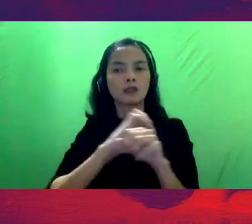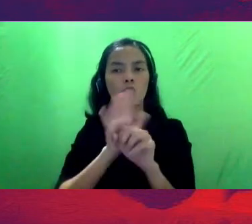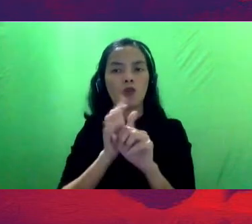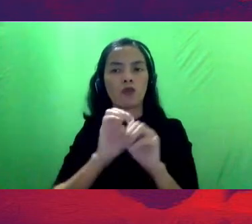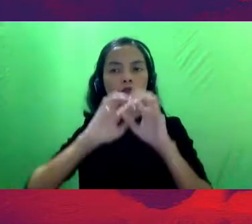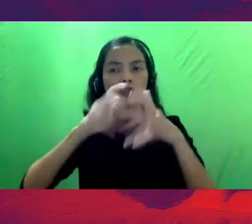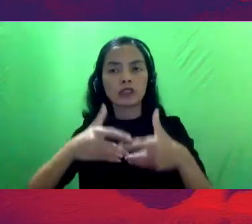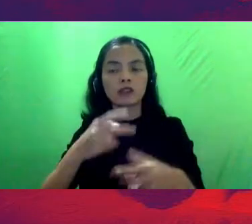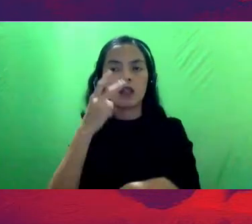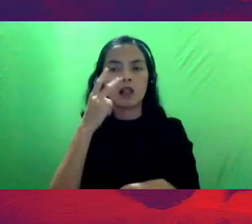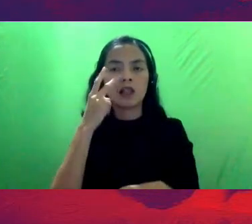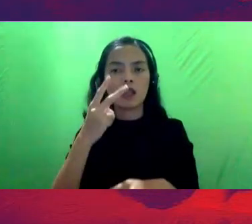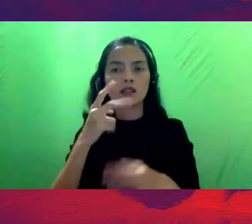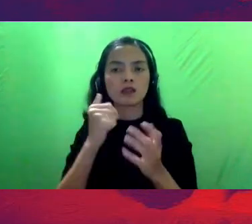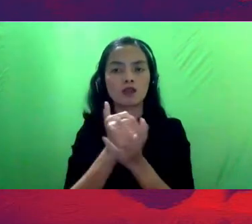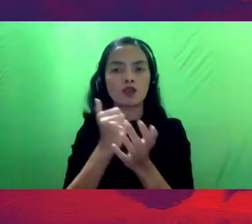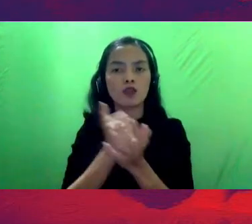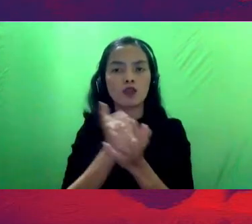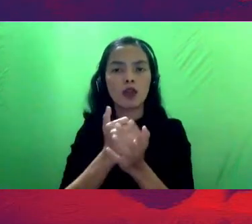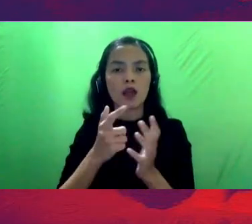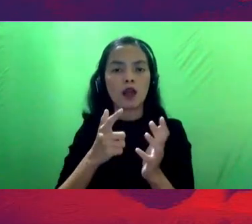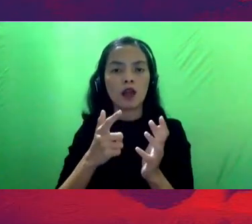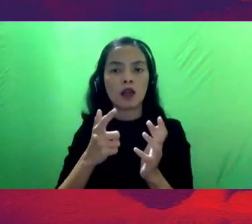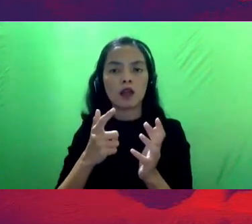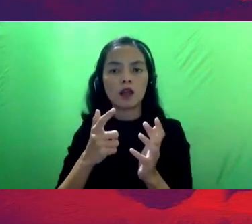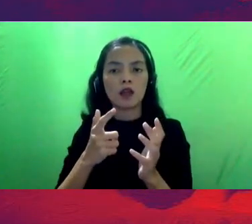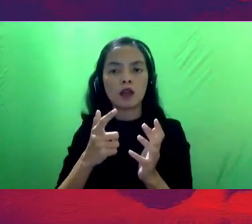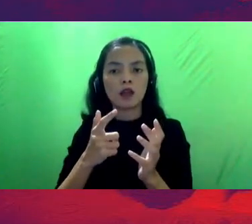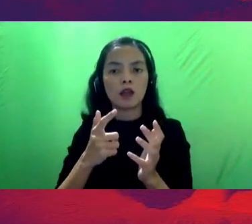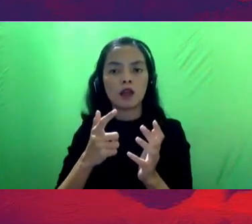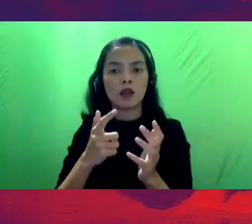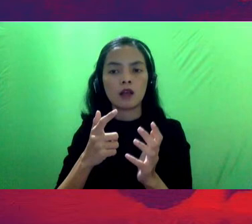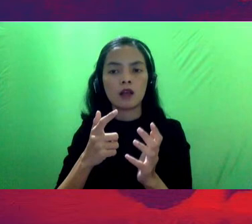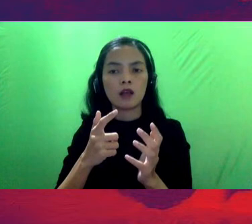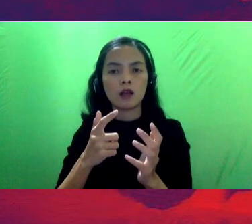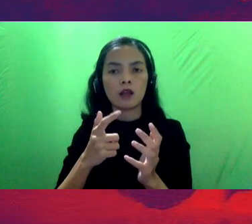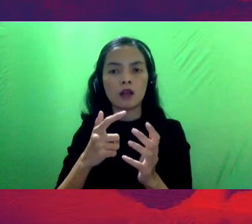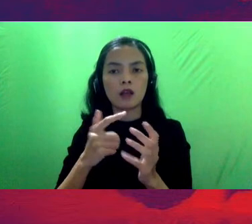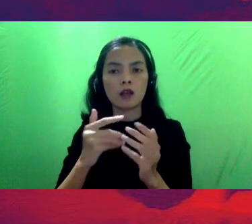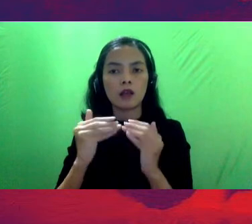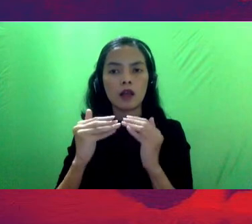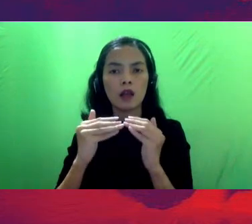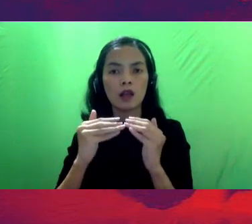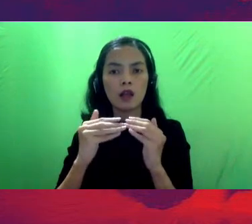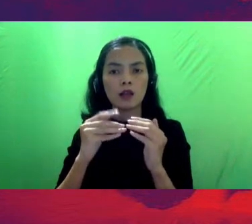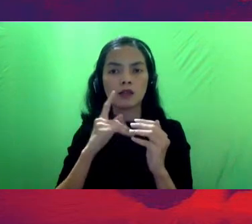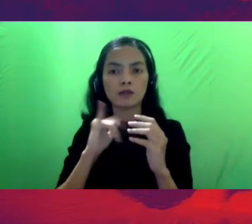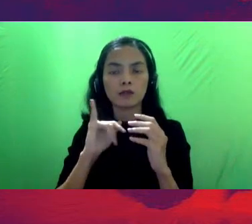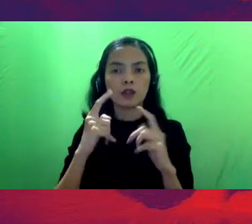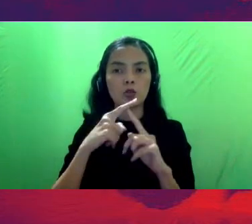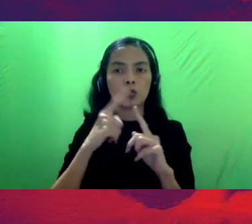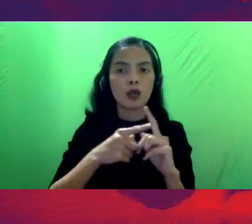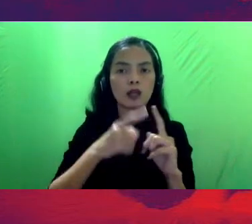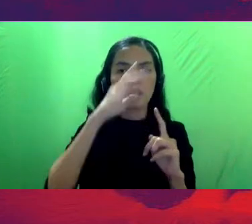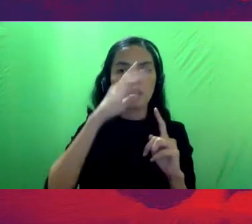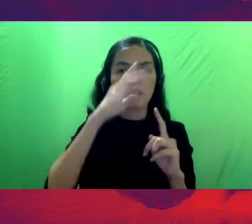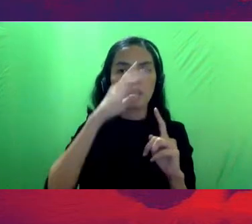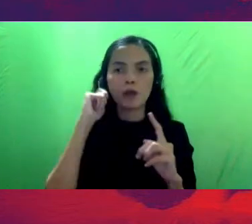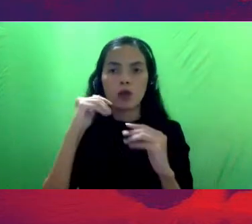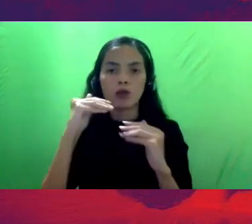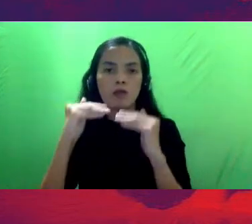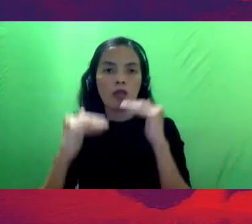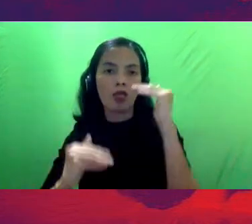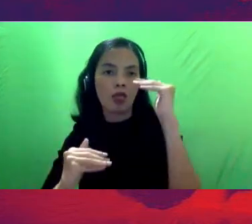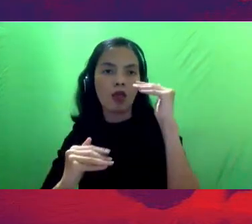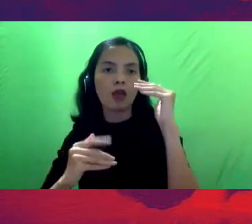actually there is no equal distributions of household chores between men and women, and it may